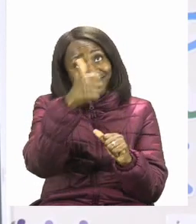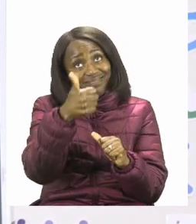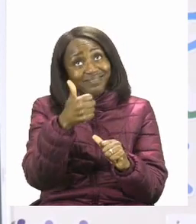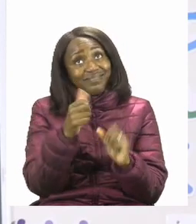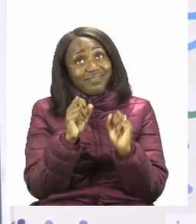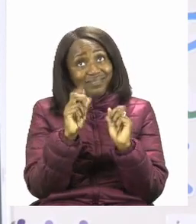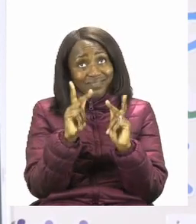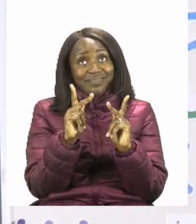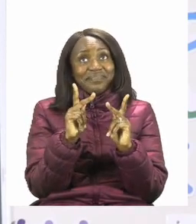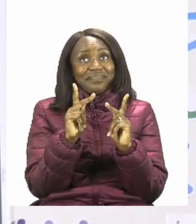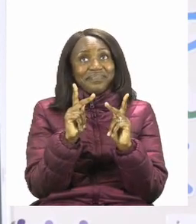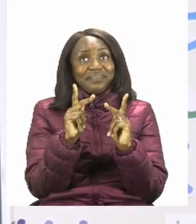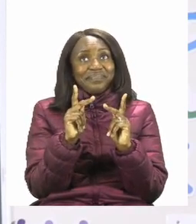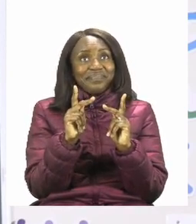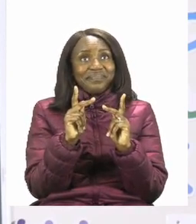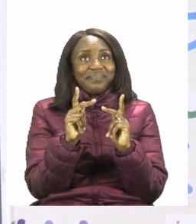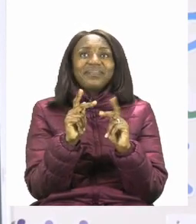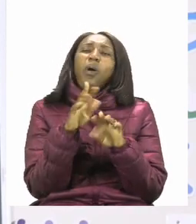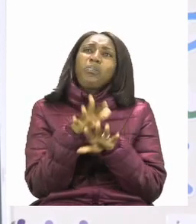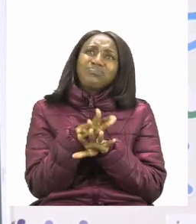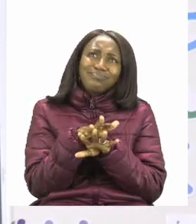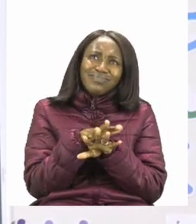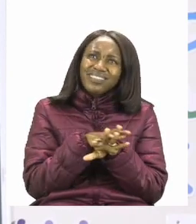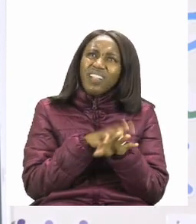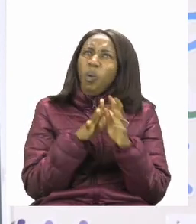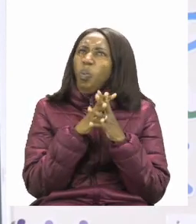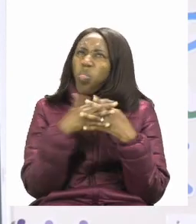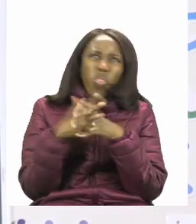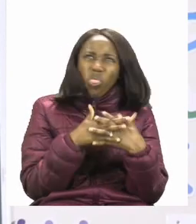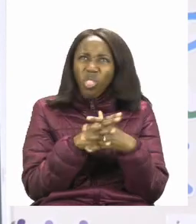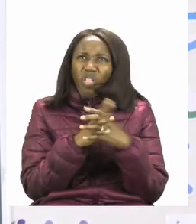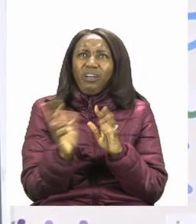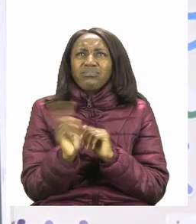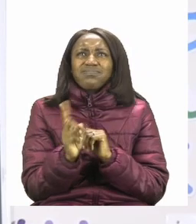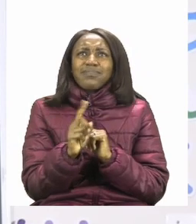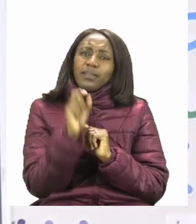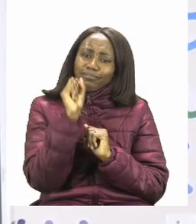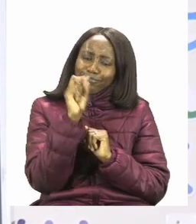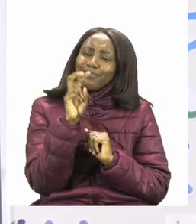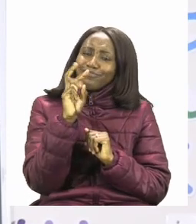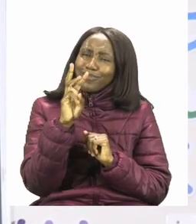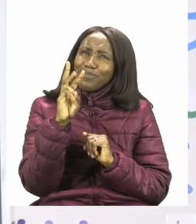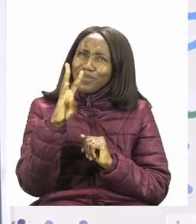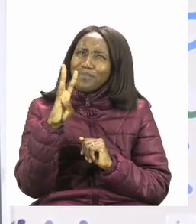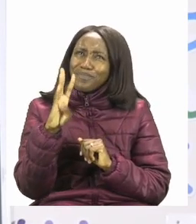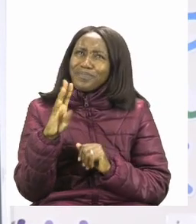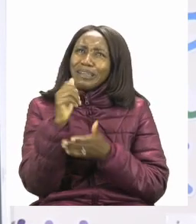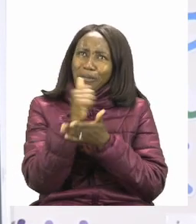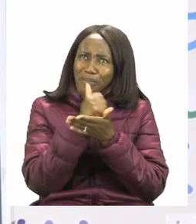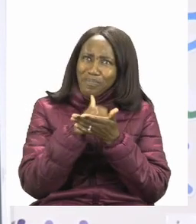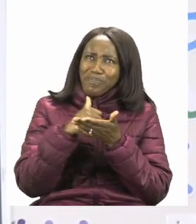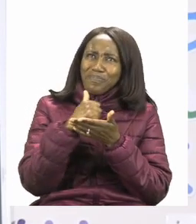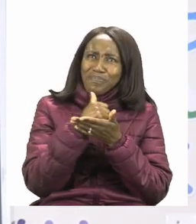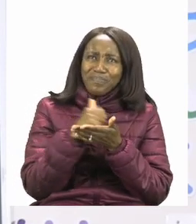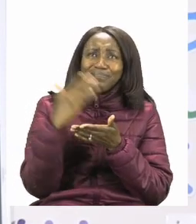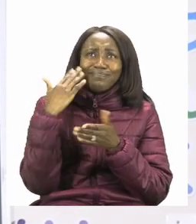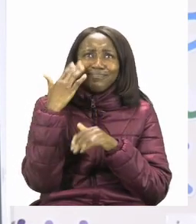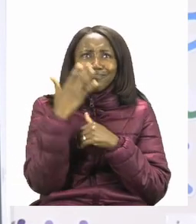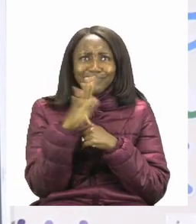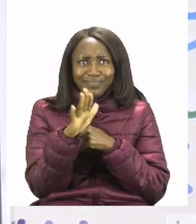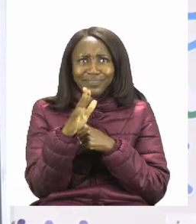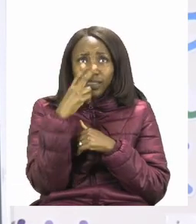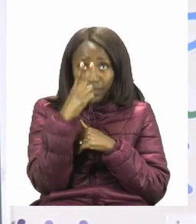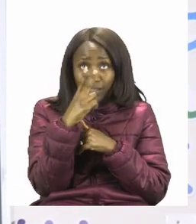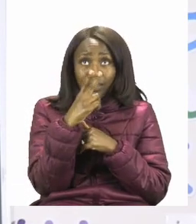doing the right thing. Take your time and count carefully. When you're done, make sure that you have finished